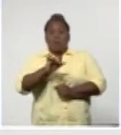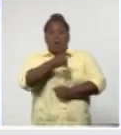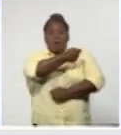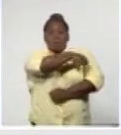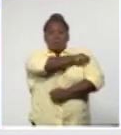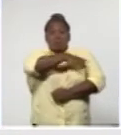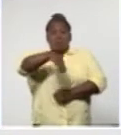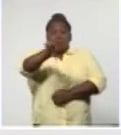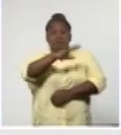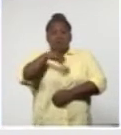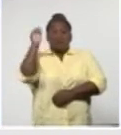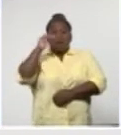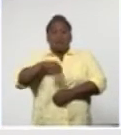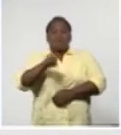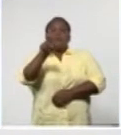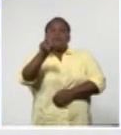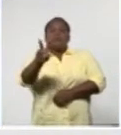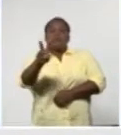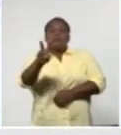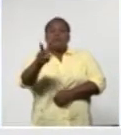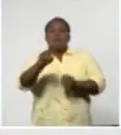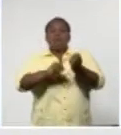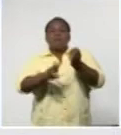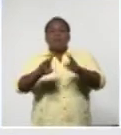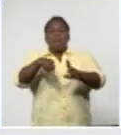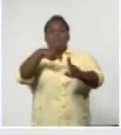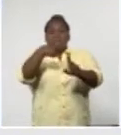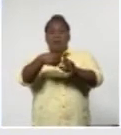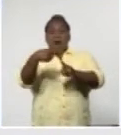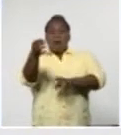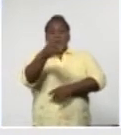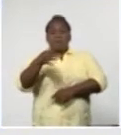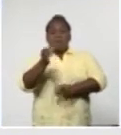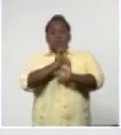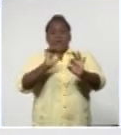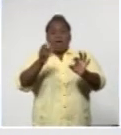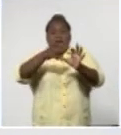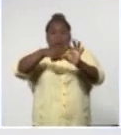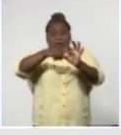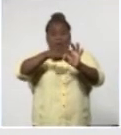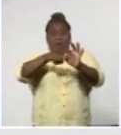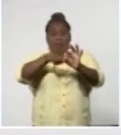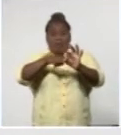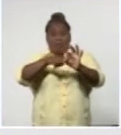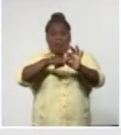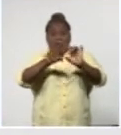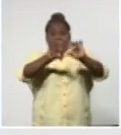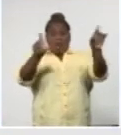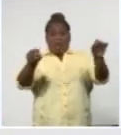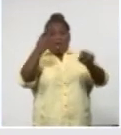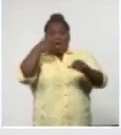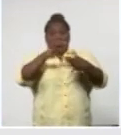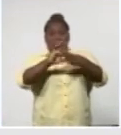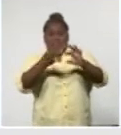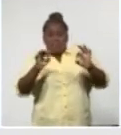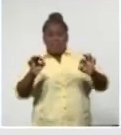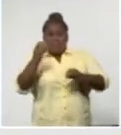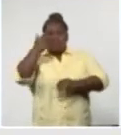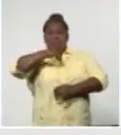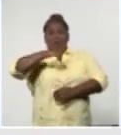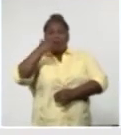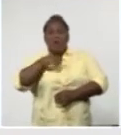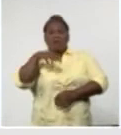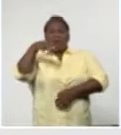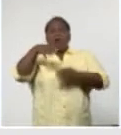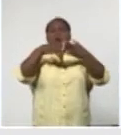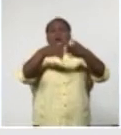days since this province last reported a case. As it is well known by our population, 13 provinces and the Isle